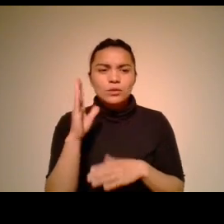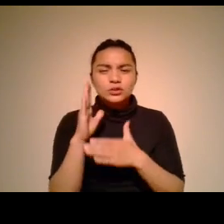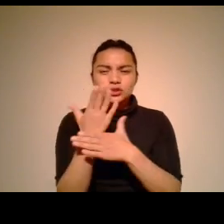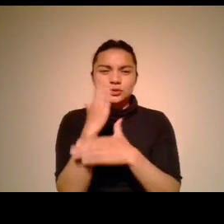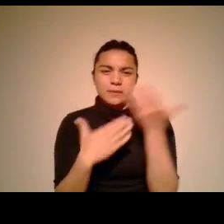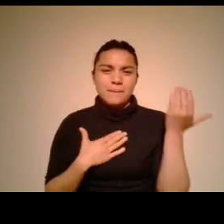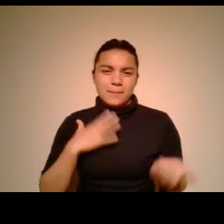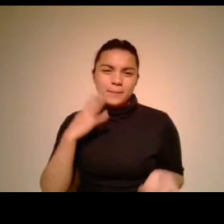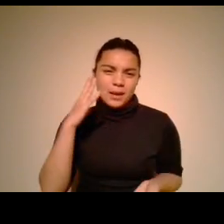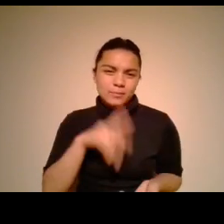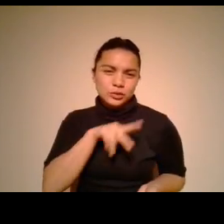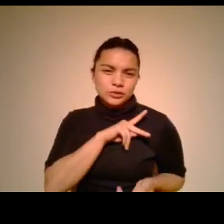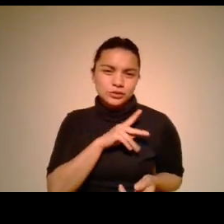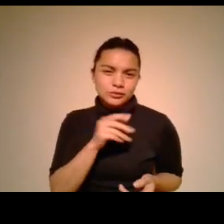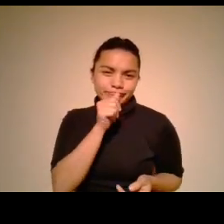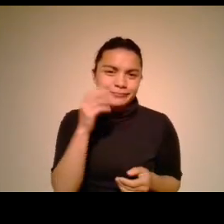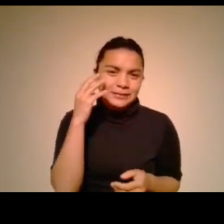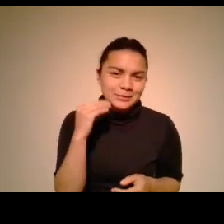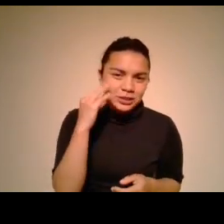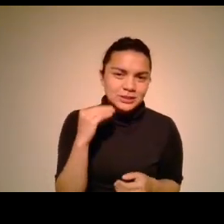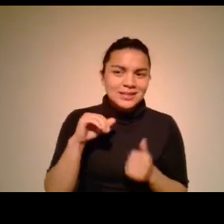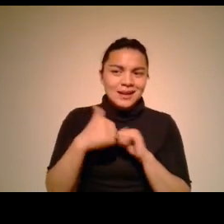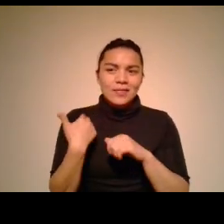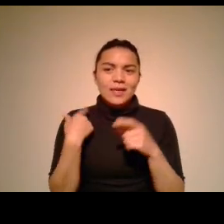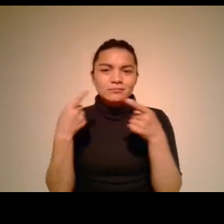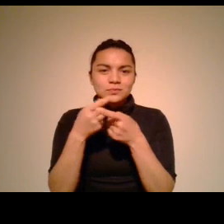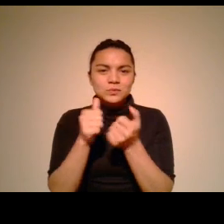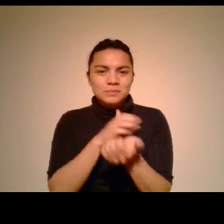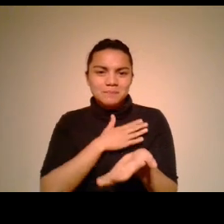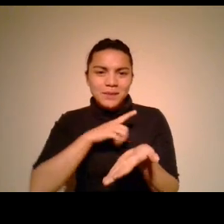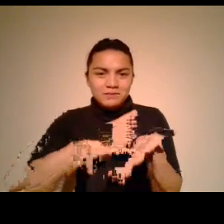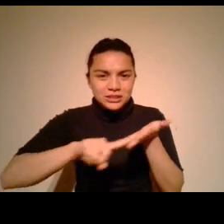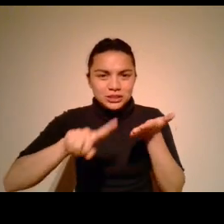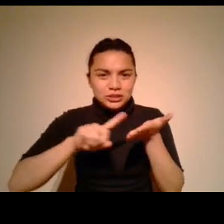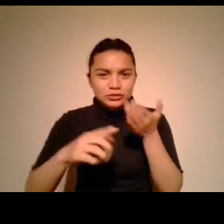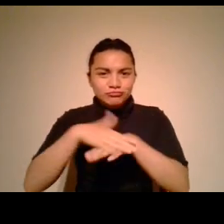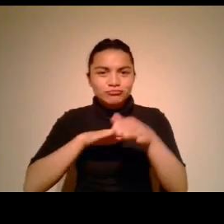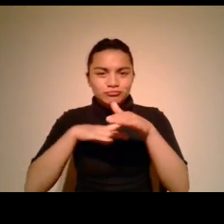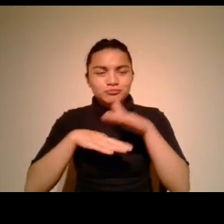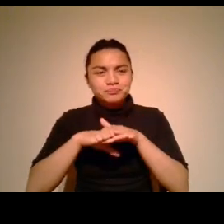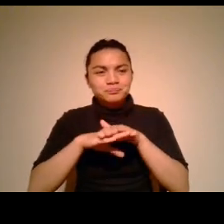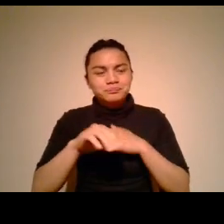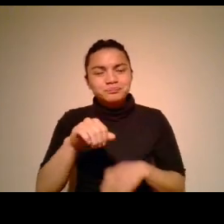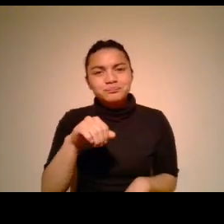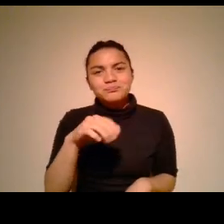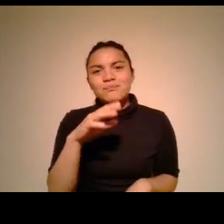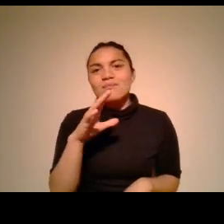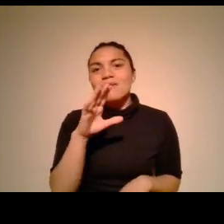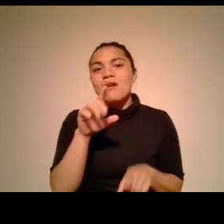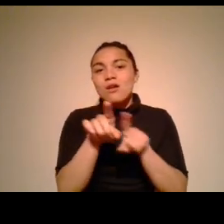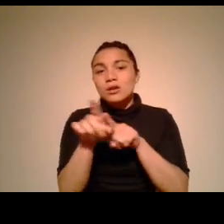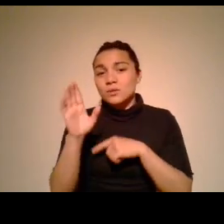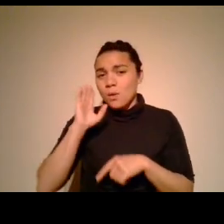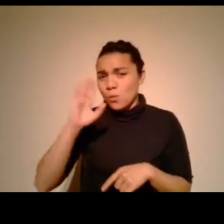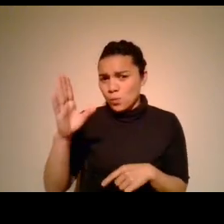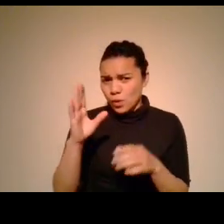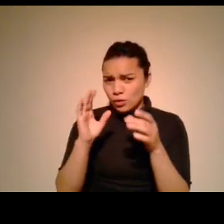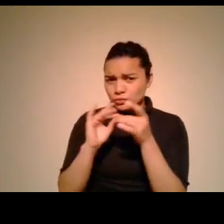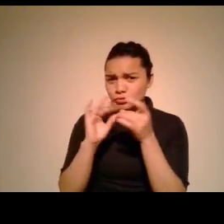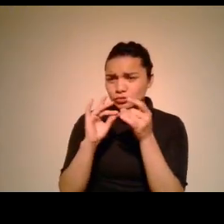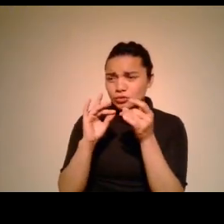personal experiences and the way that they intersect with my research. And I'm also going to be talking a little bit about the sort